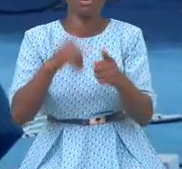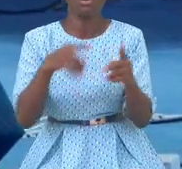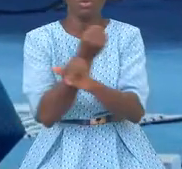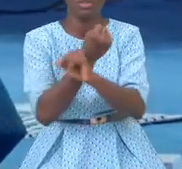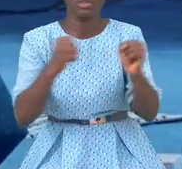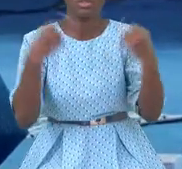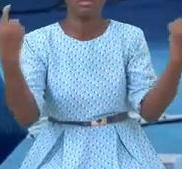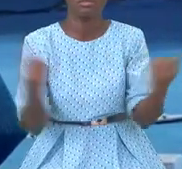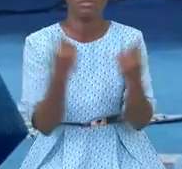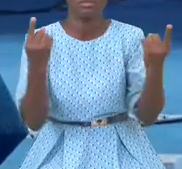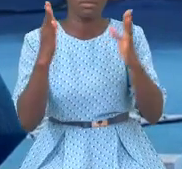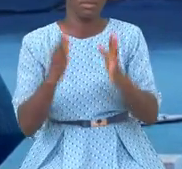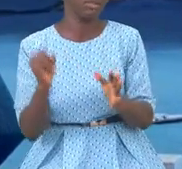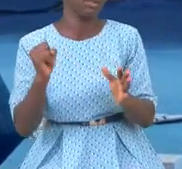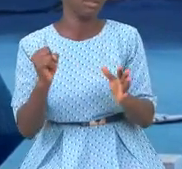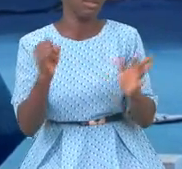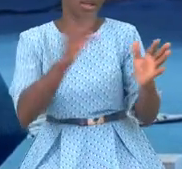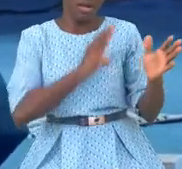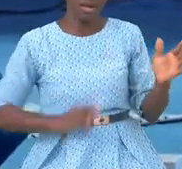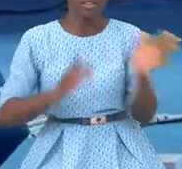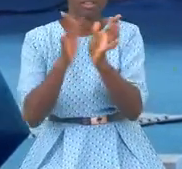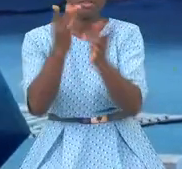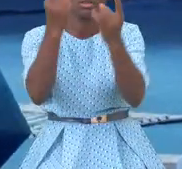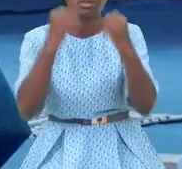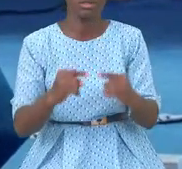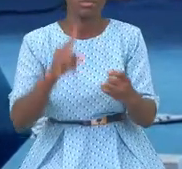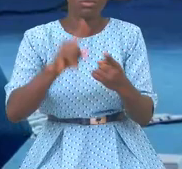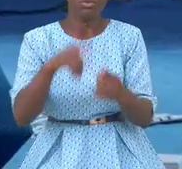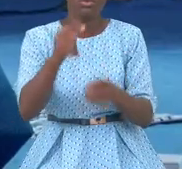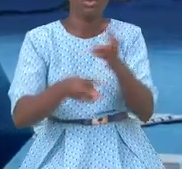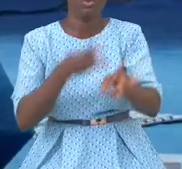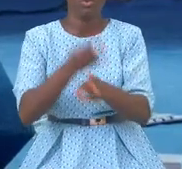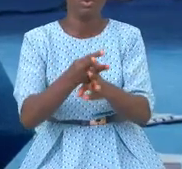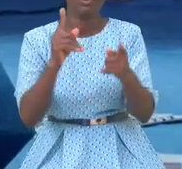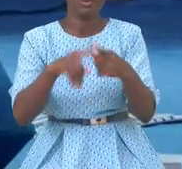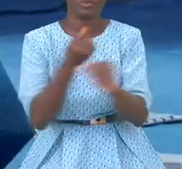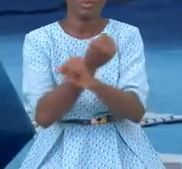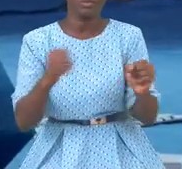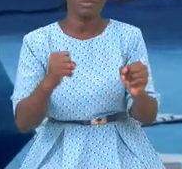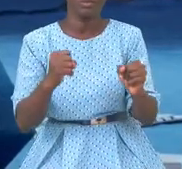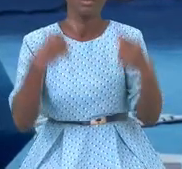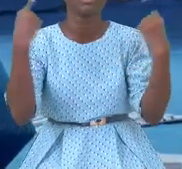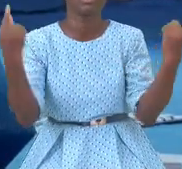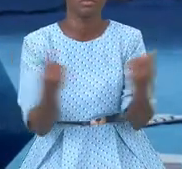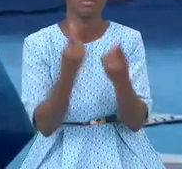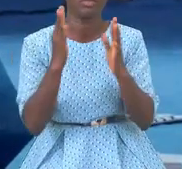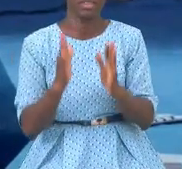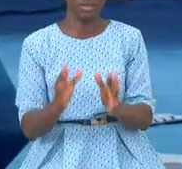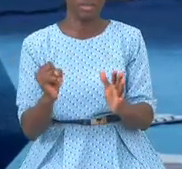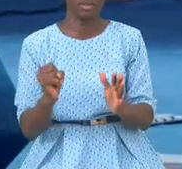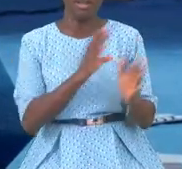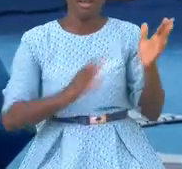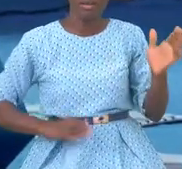came into the world to save sinners. Christ Jesus came